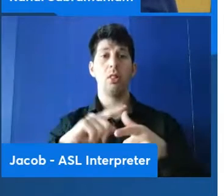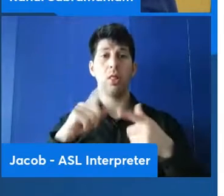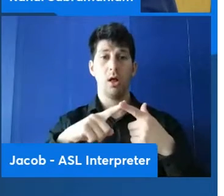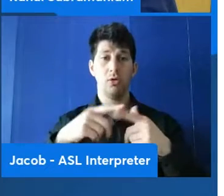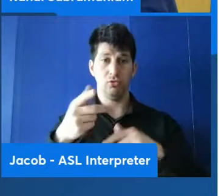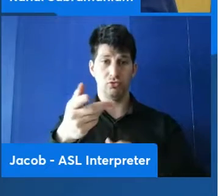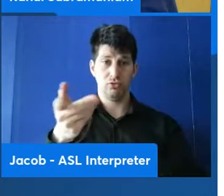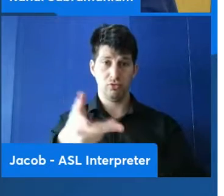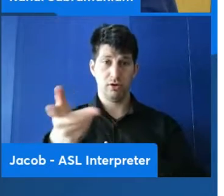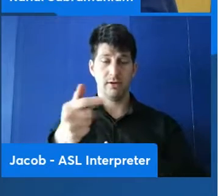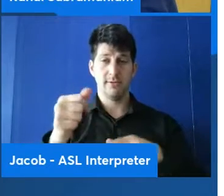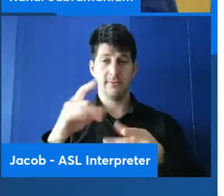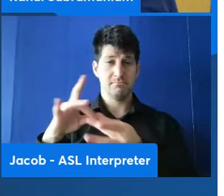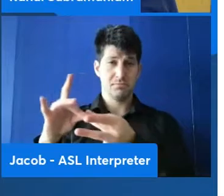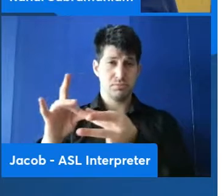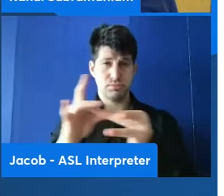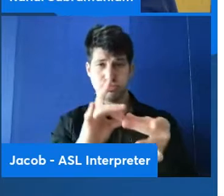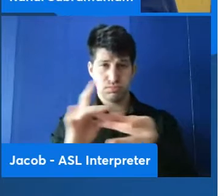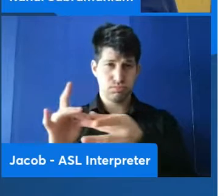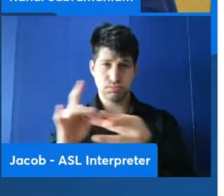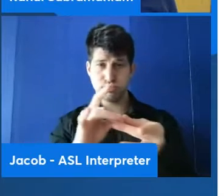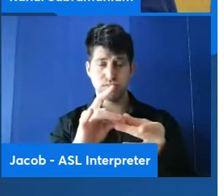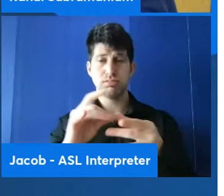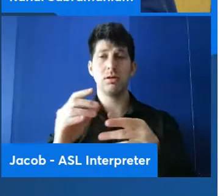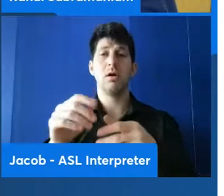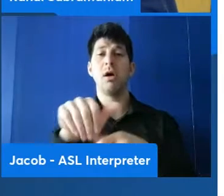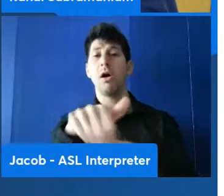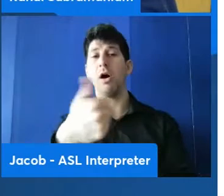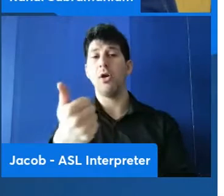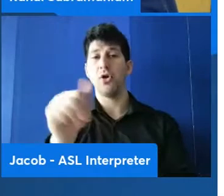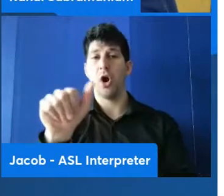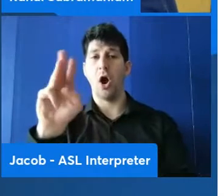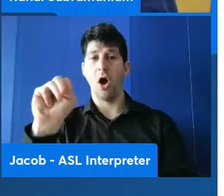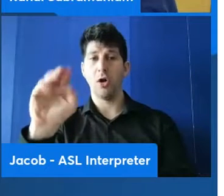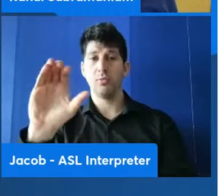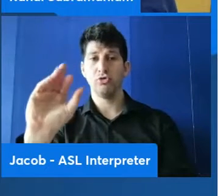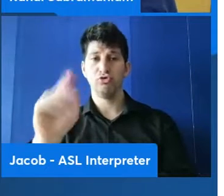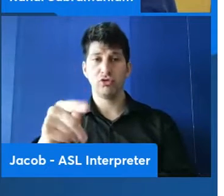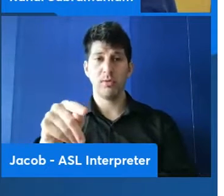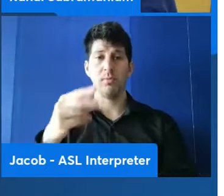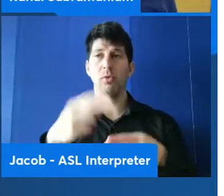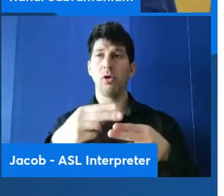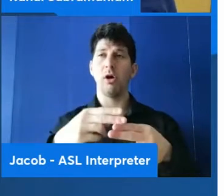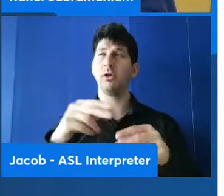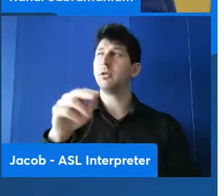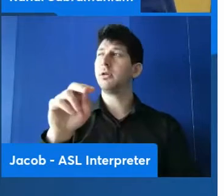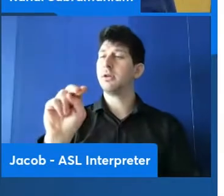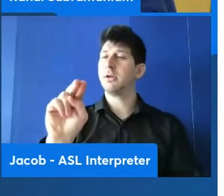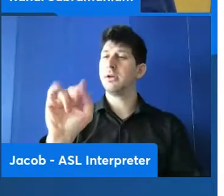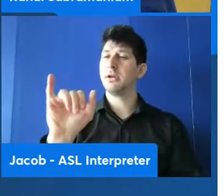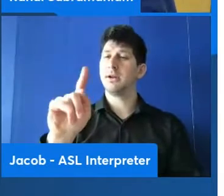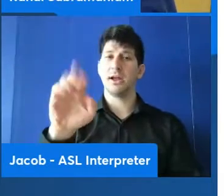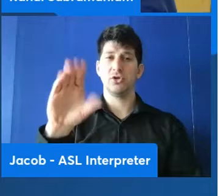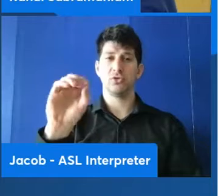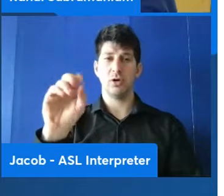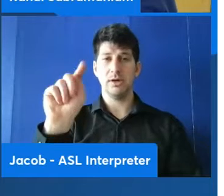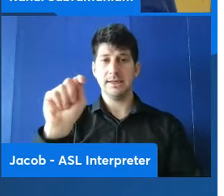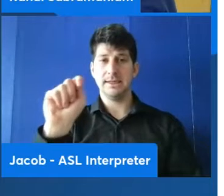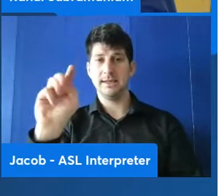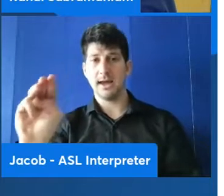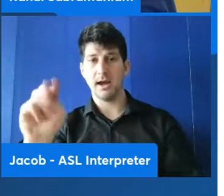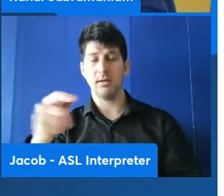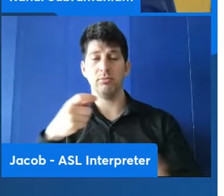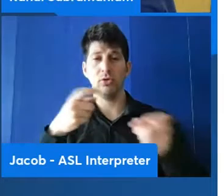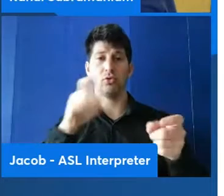3 are orchestrated by another ARM chip called the Nitro TPMs. That's what's controlling all of